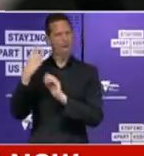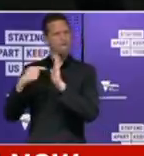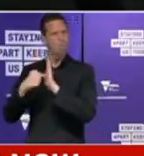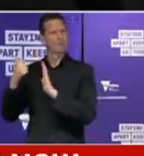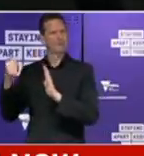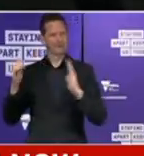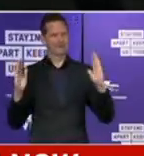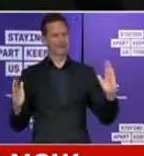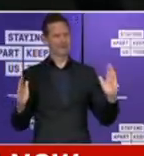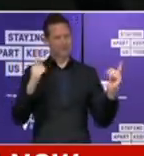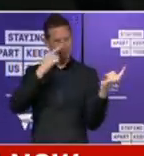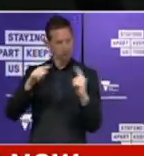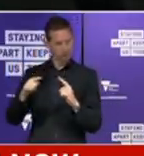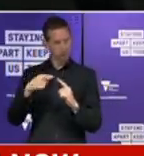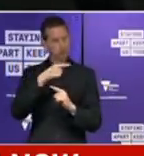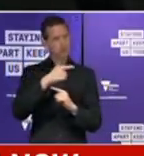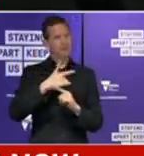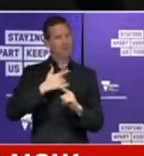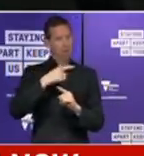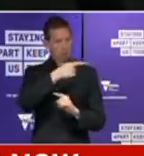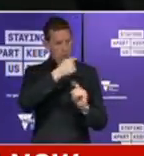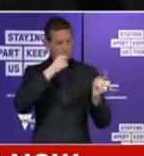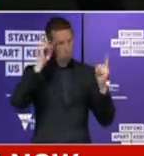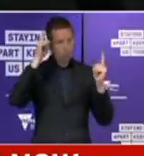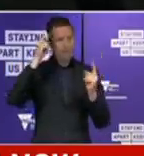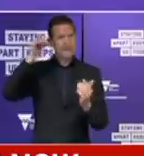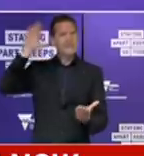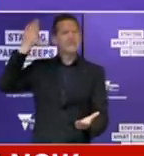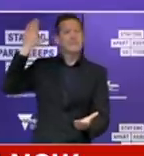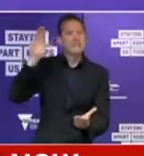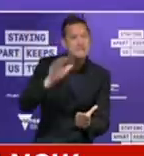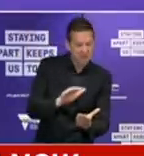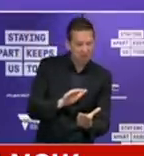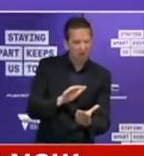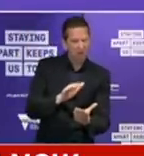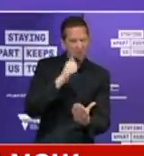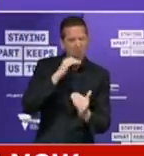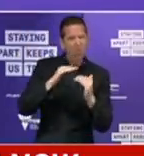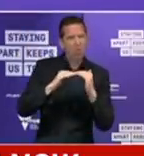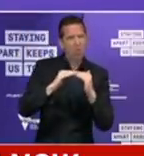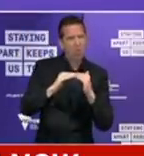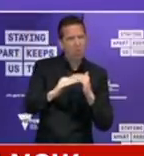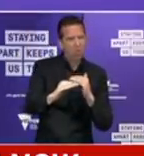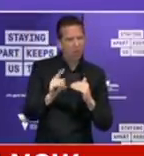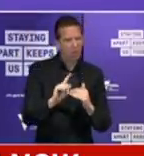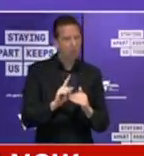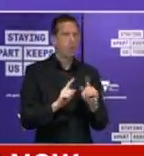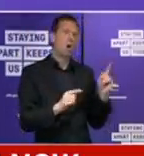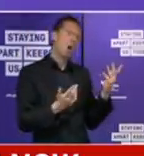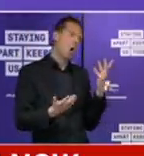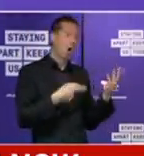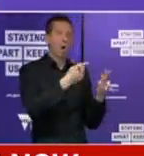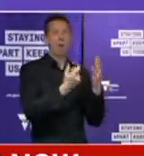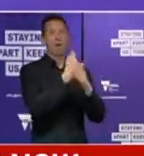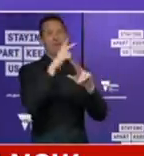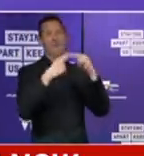very sharp fall that we've had is plateauing a little bit? No, I wouldn't say that. I think that, whether it's a family in Hallam, you can get